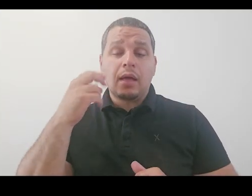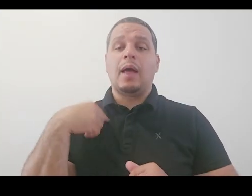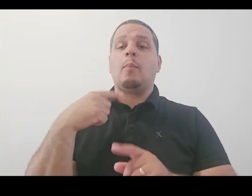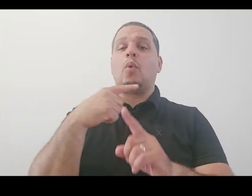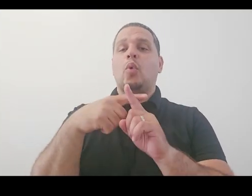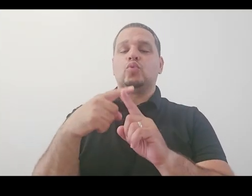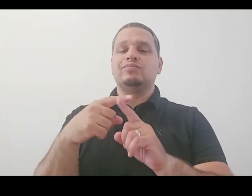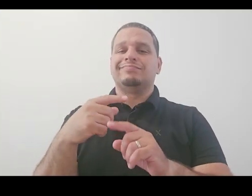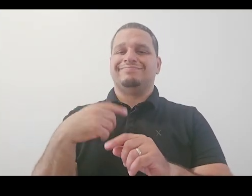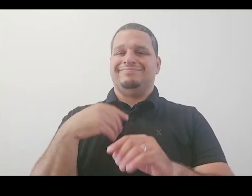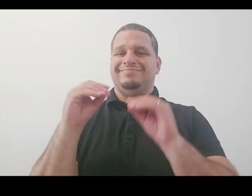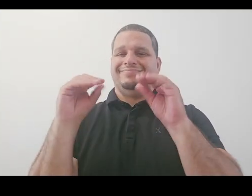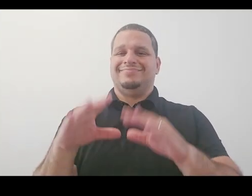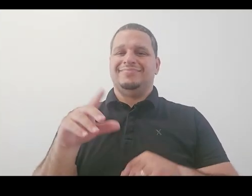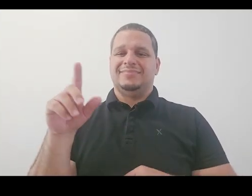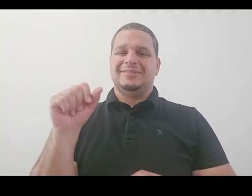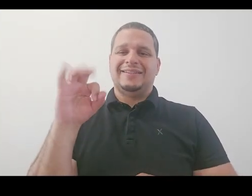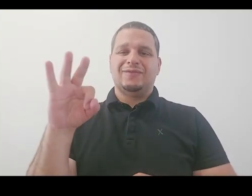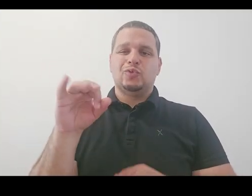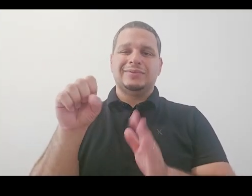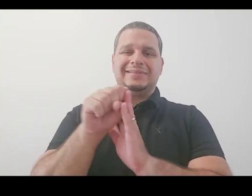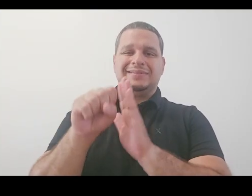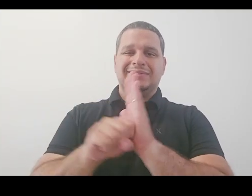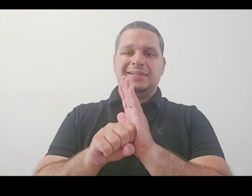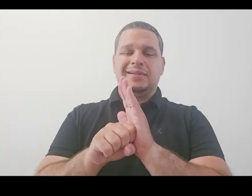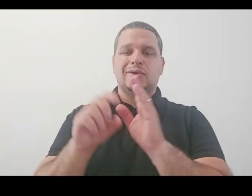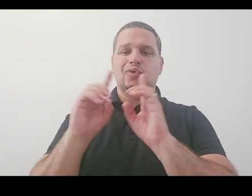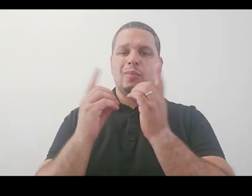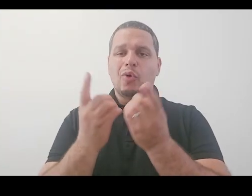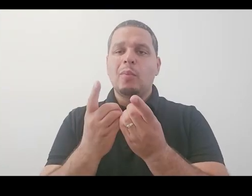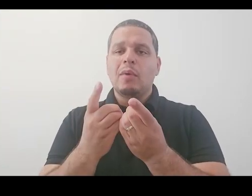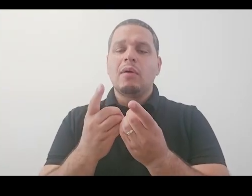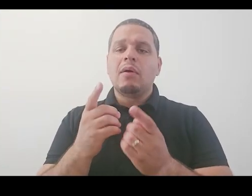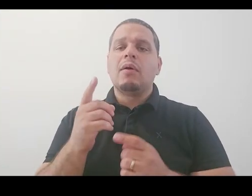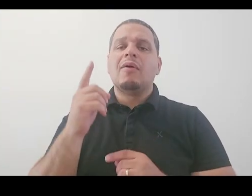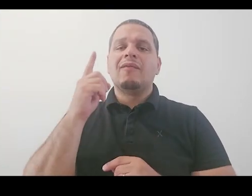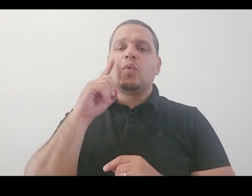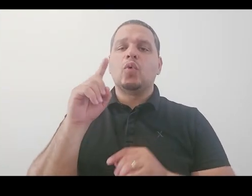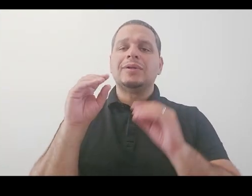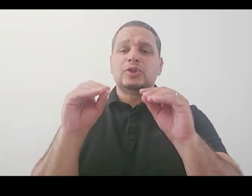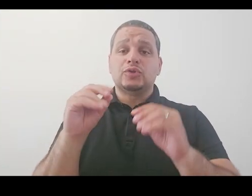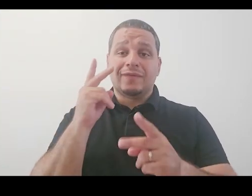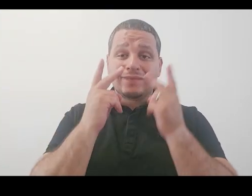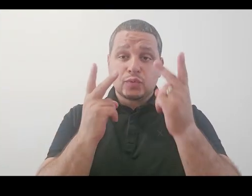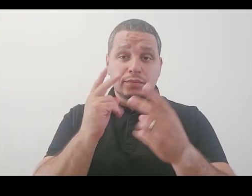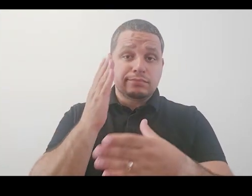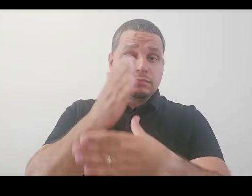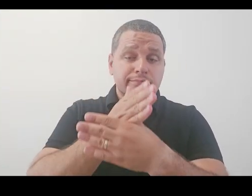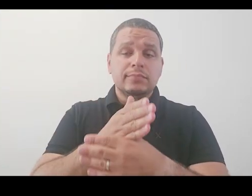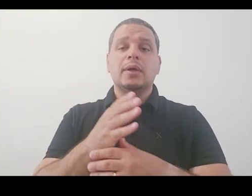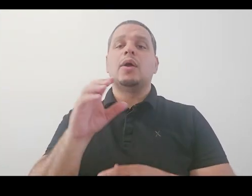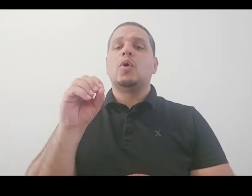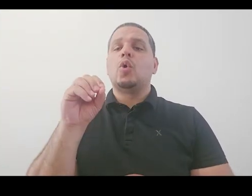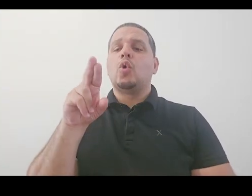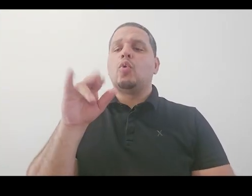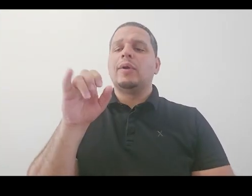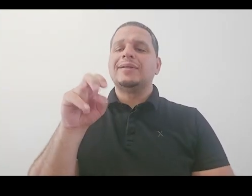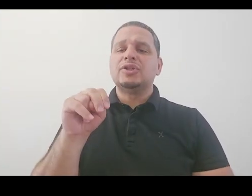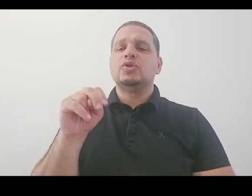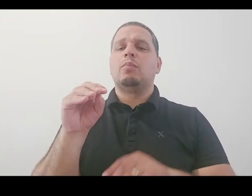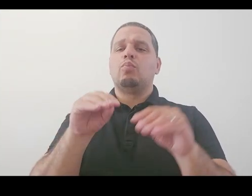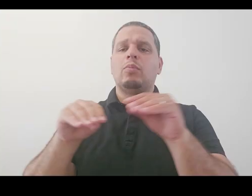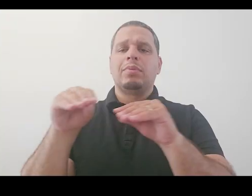adjunct faculty member in the San Francisco State Department for Teachers of the Visually Impaired and Orientation and